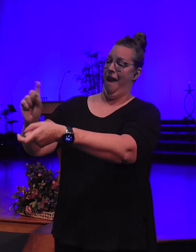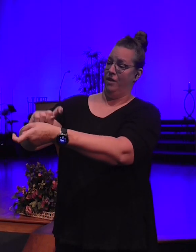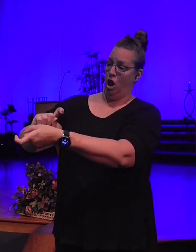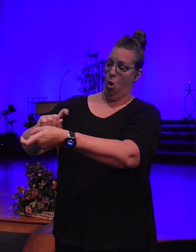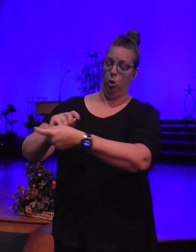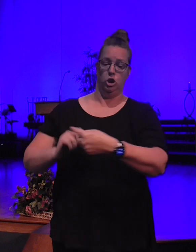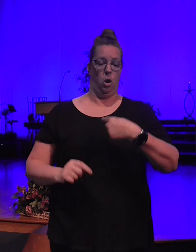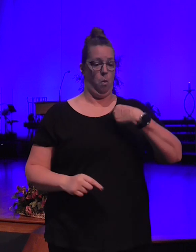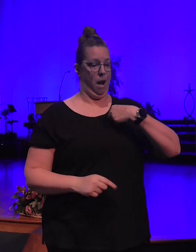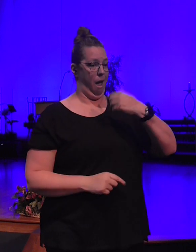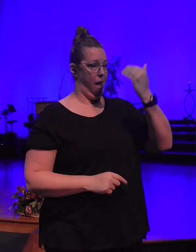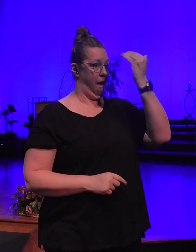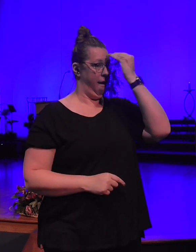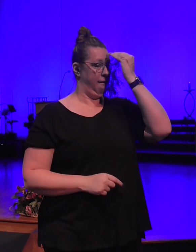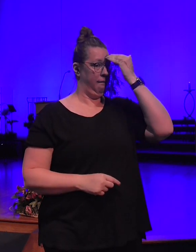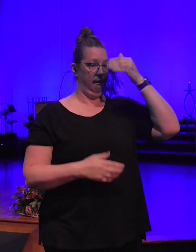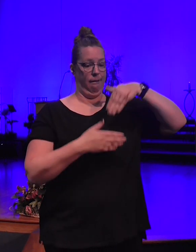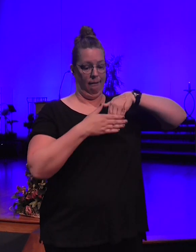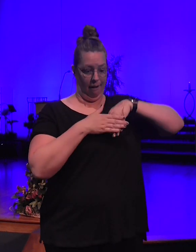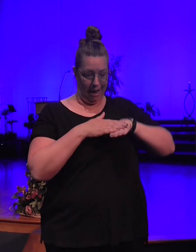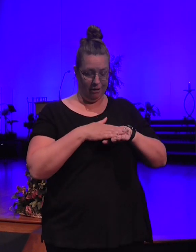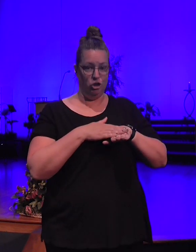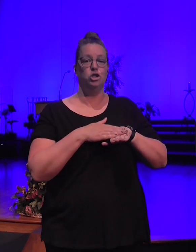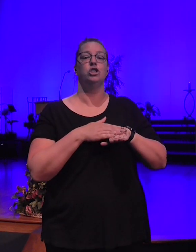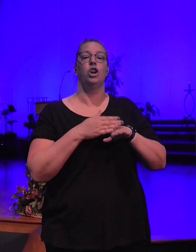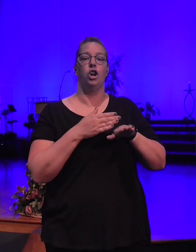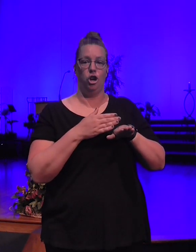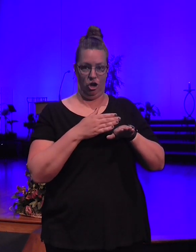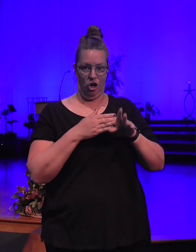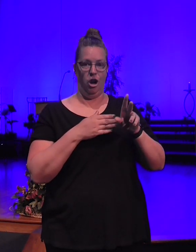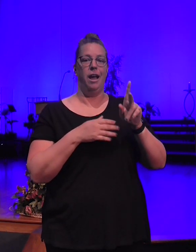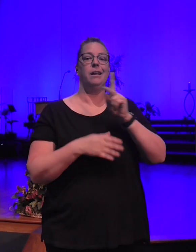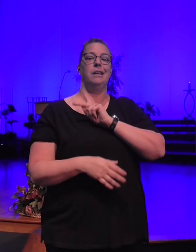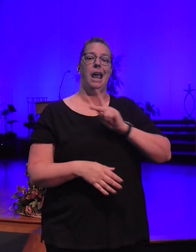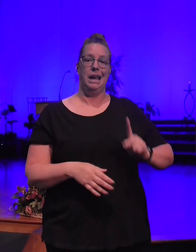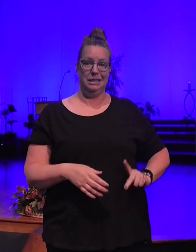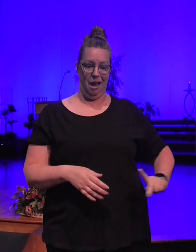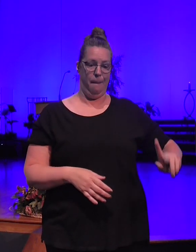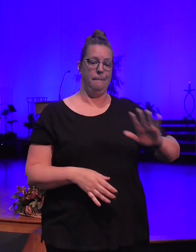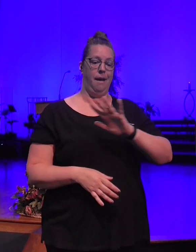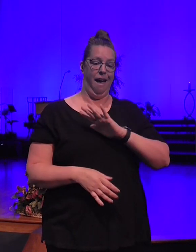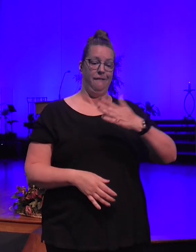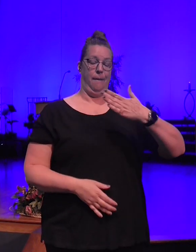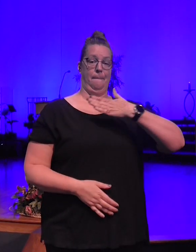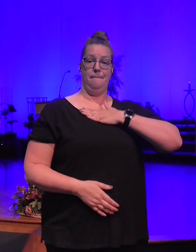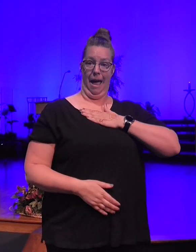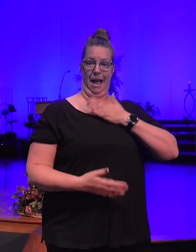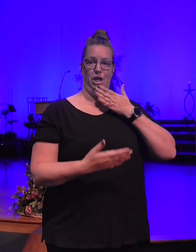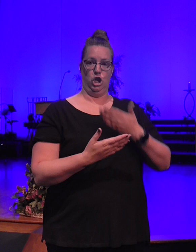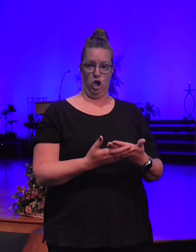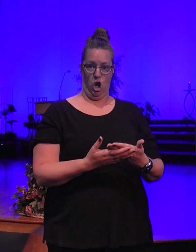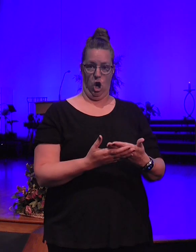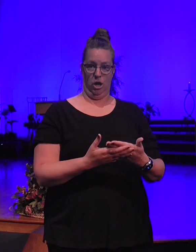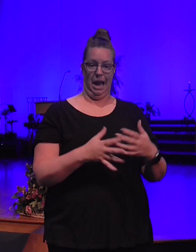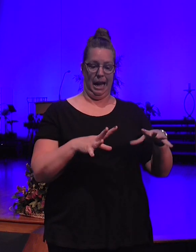when you consciously enter into the kingdom of your good and possess it today.